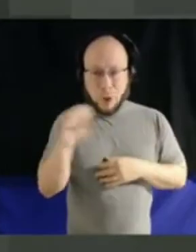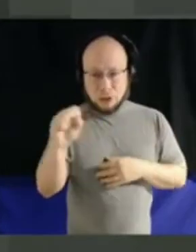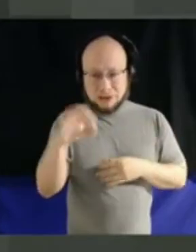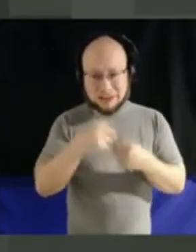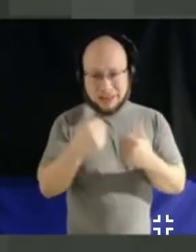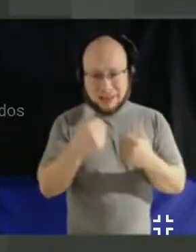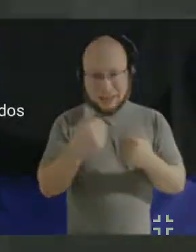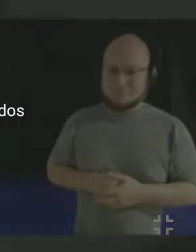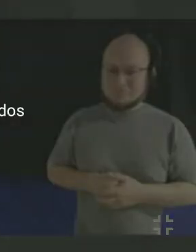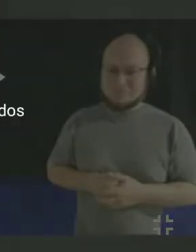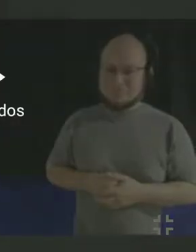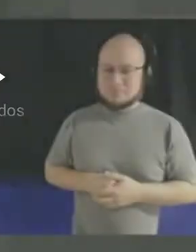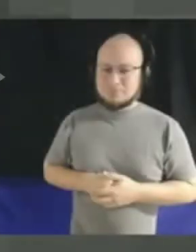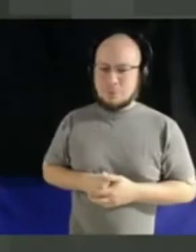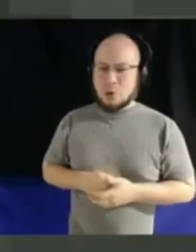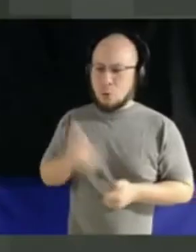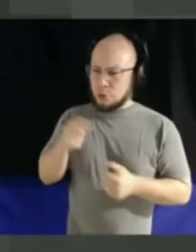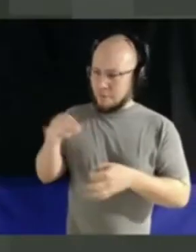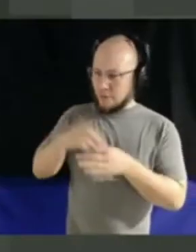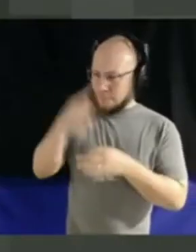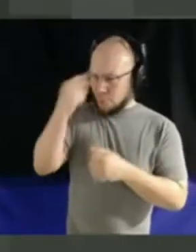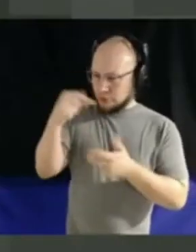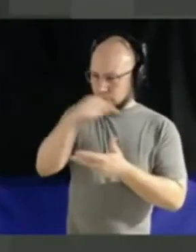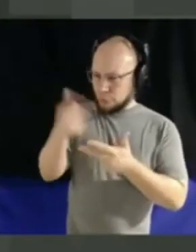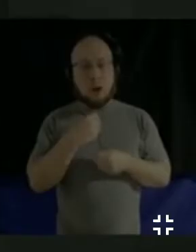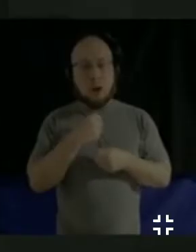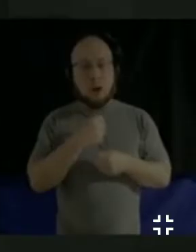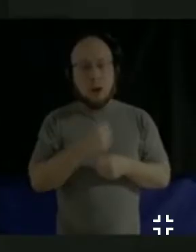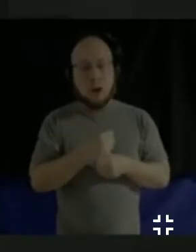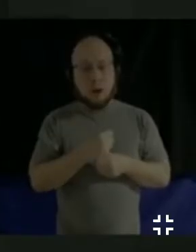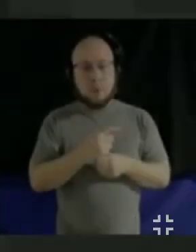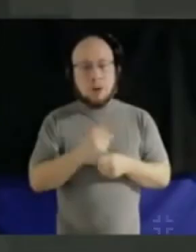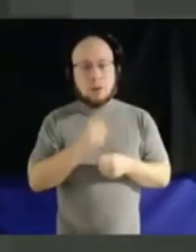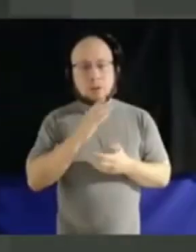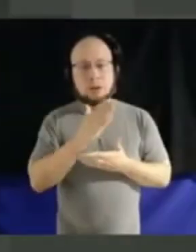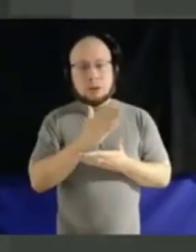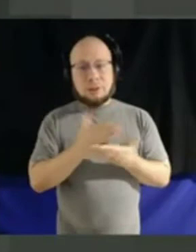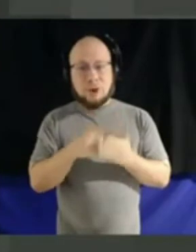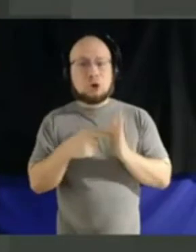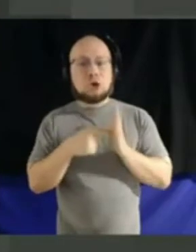So I'm sorry. you're for. I think if I don't... A lot of the capabilities.